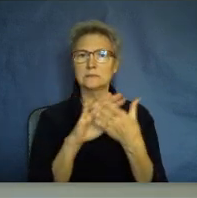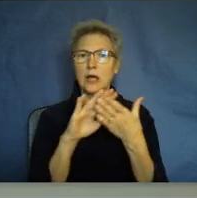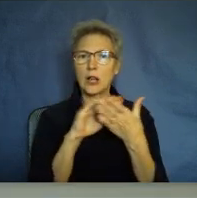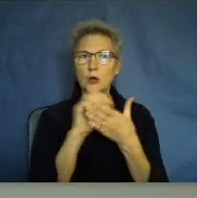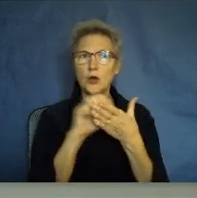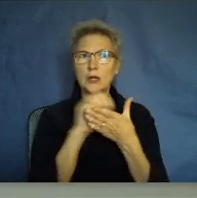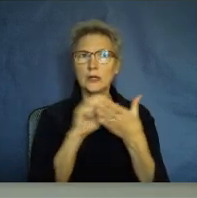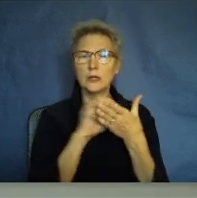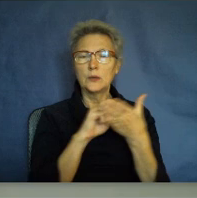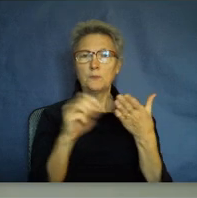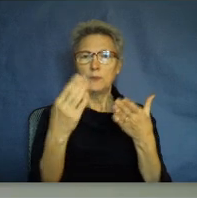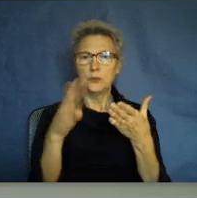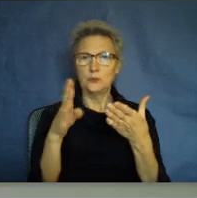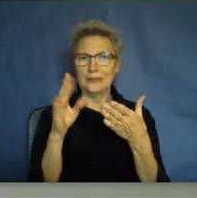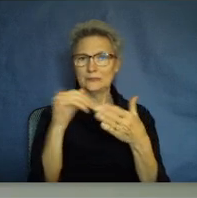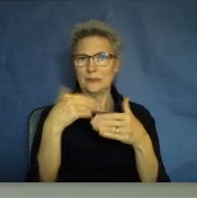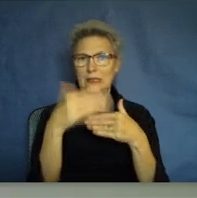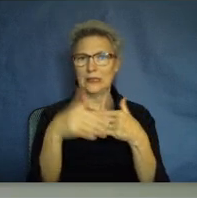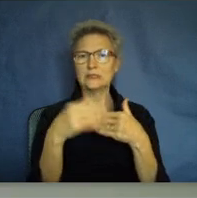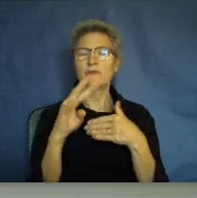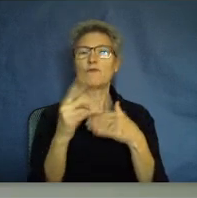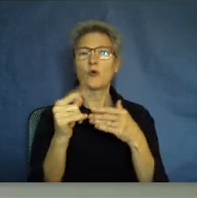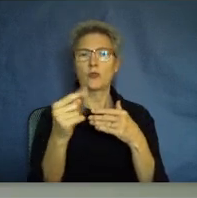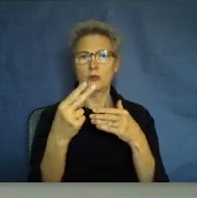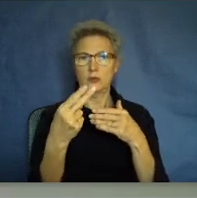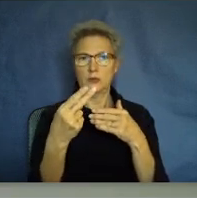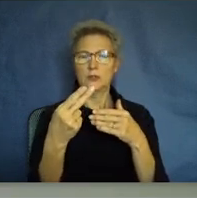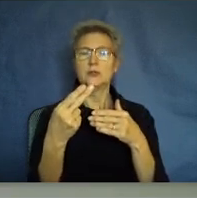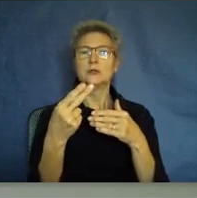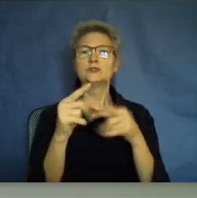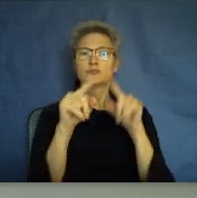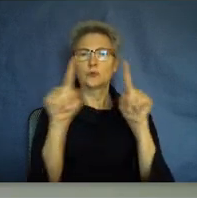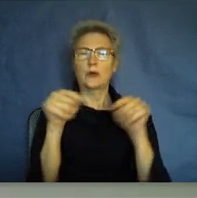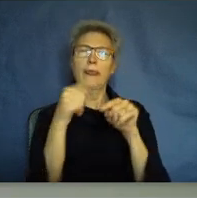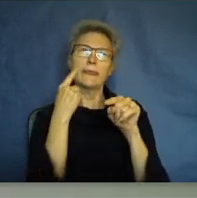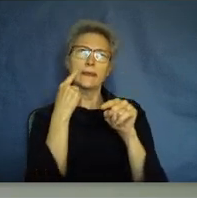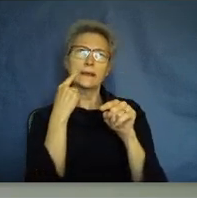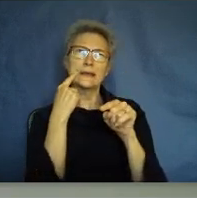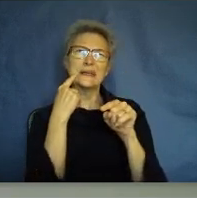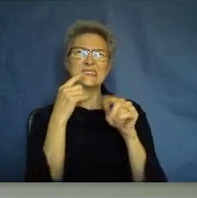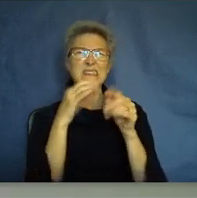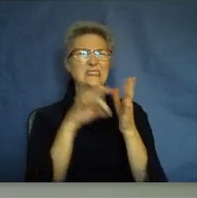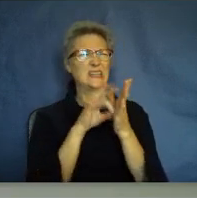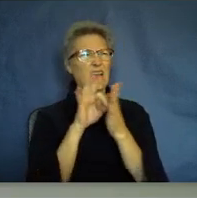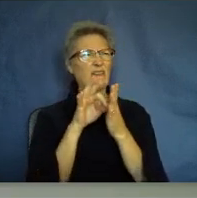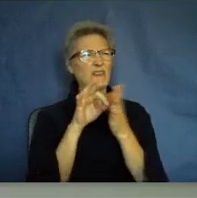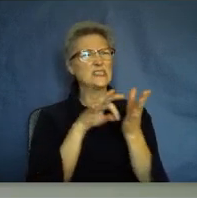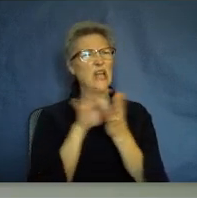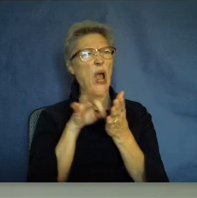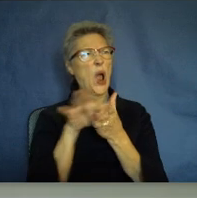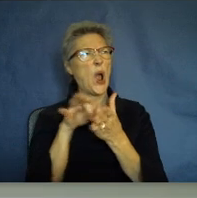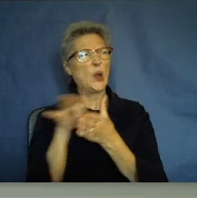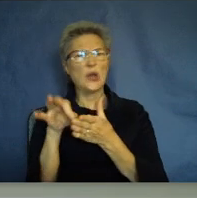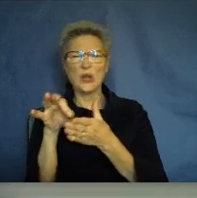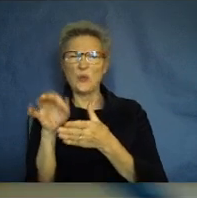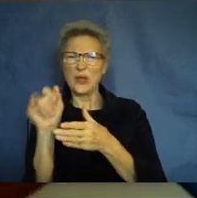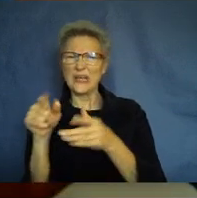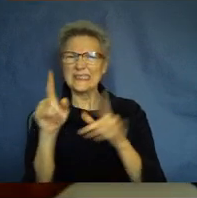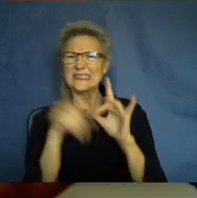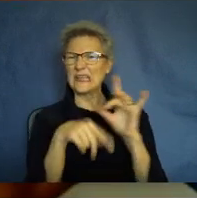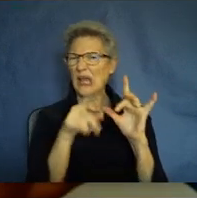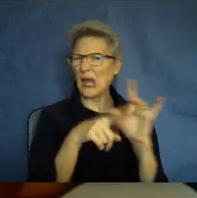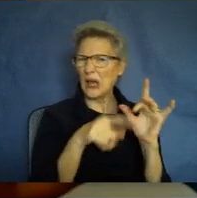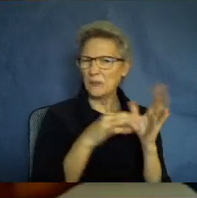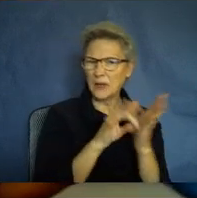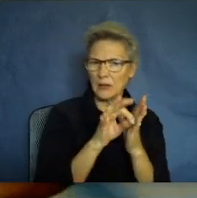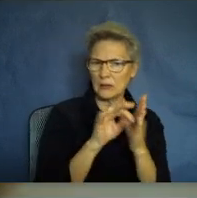because that's my next fourth square. And you're probably thinking, instead of just counting, we can use skip counting to